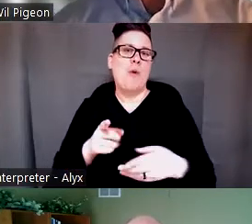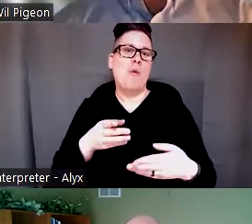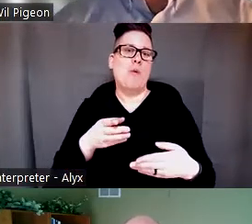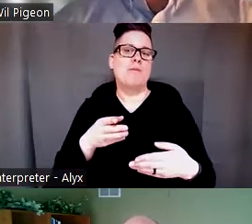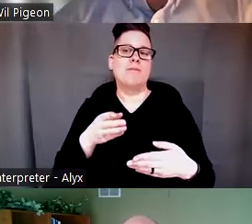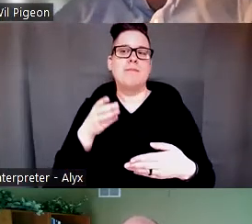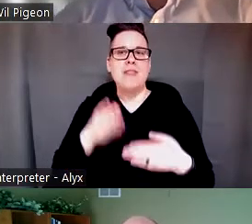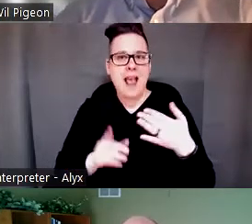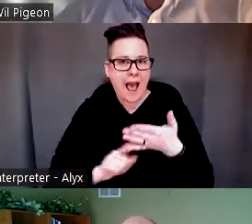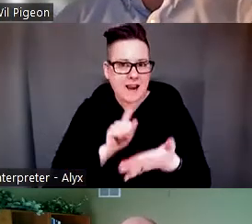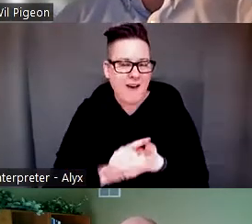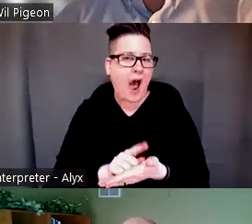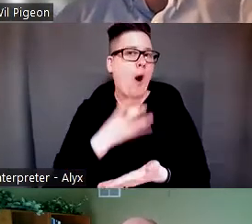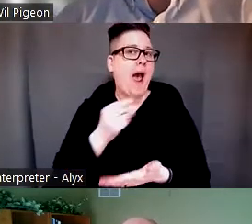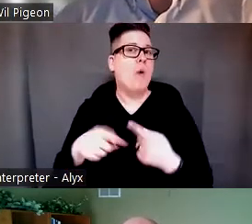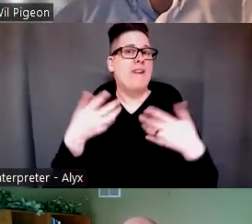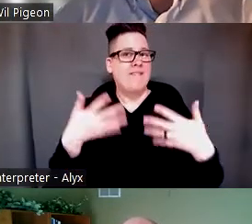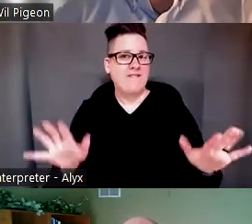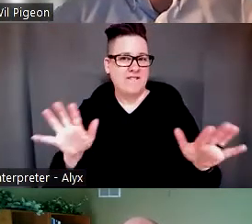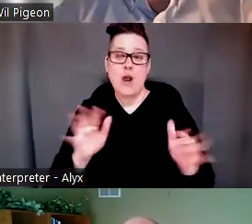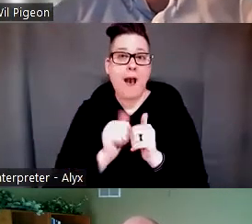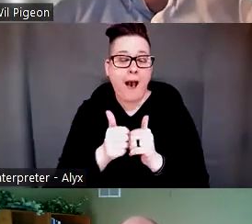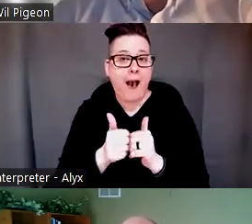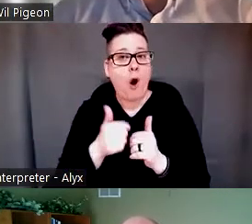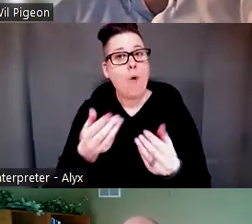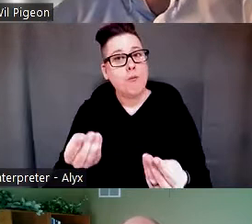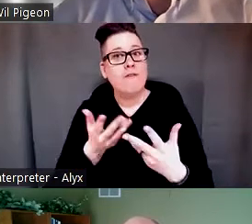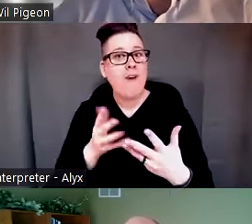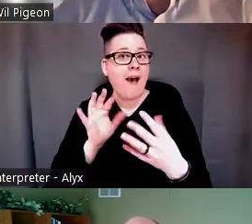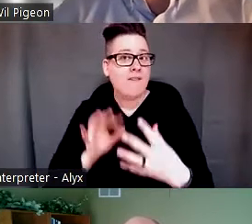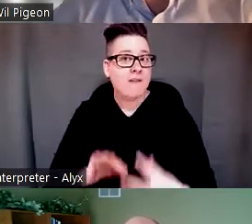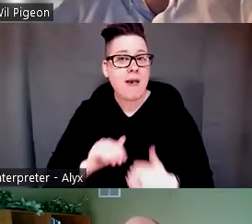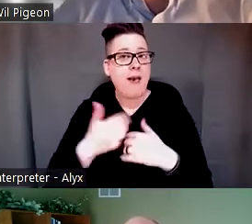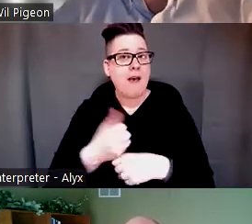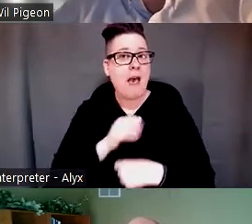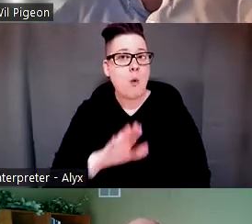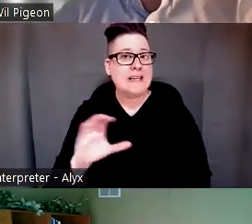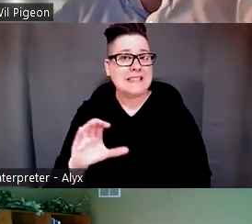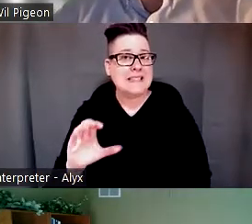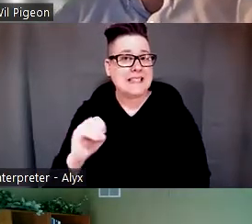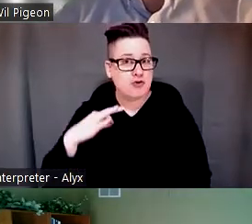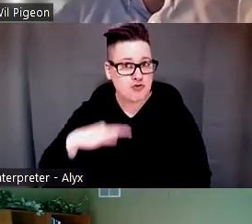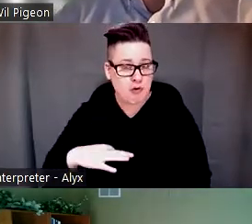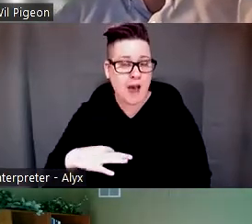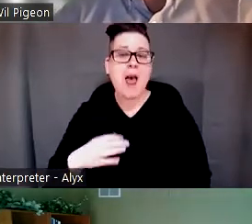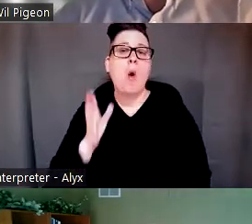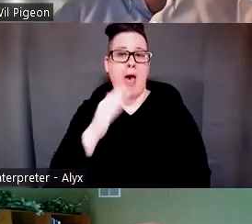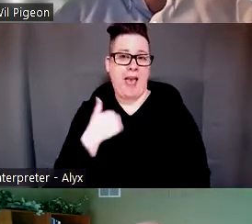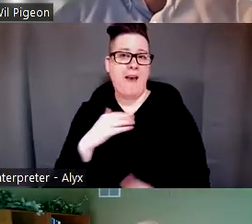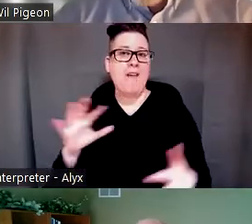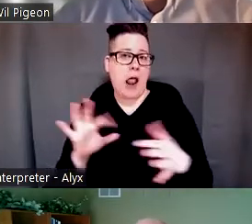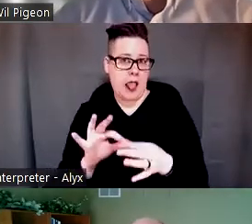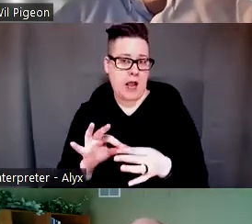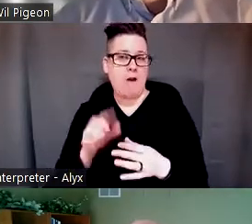the conclusion of the presentation, a couple ways to provide feedback and get CE credit. There'll be a survey link that will be posted